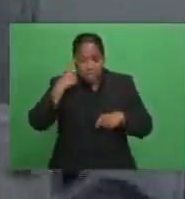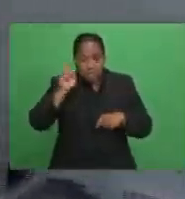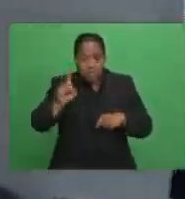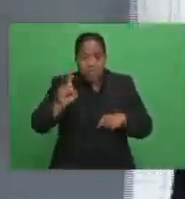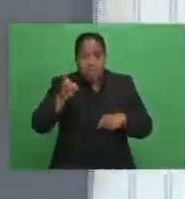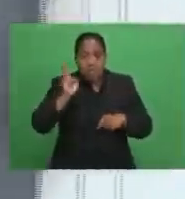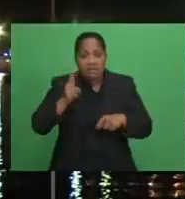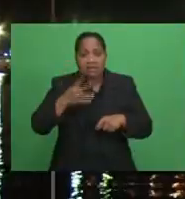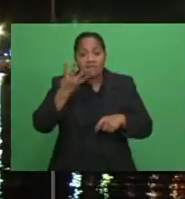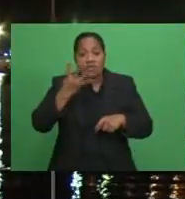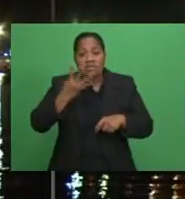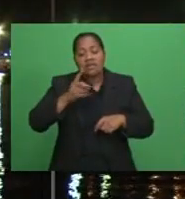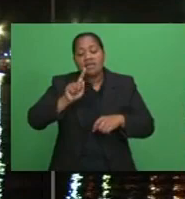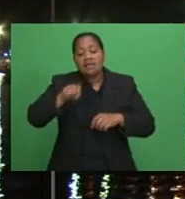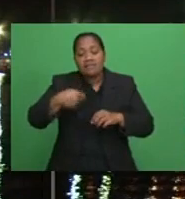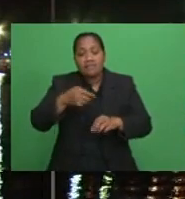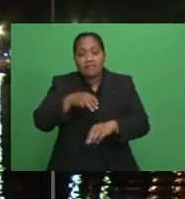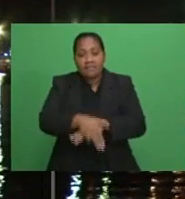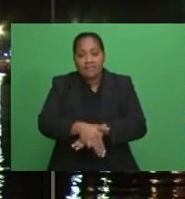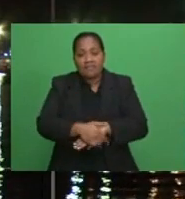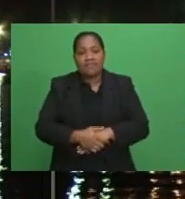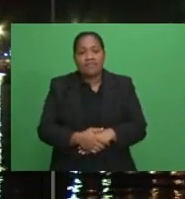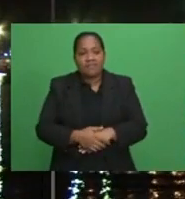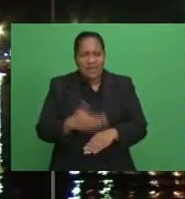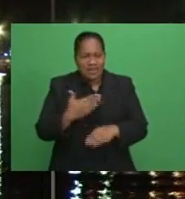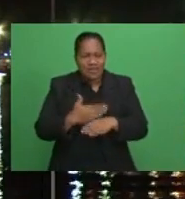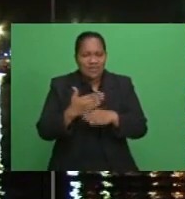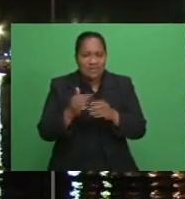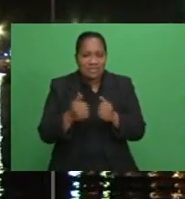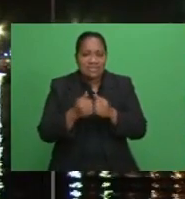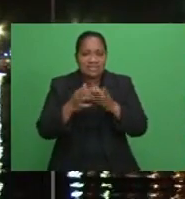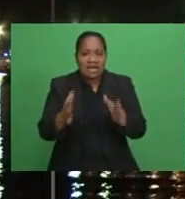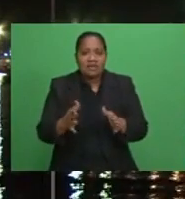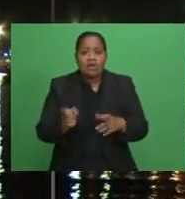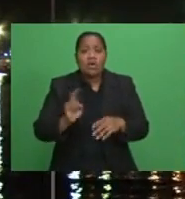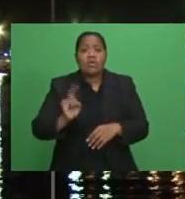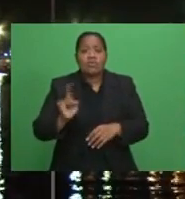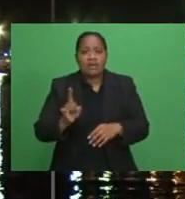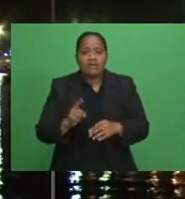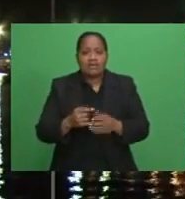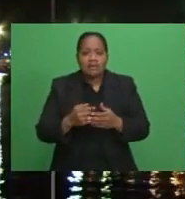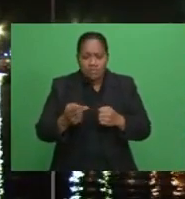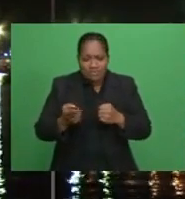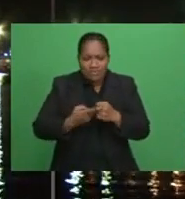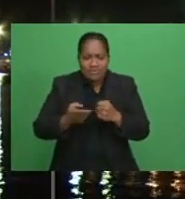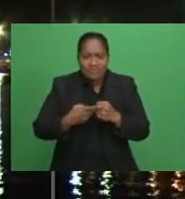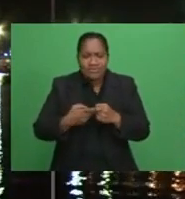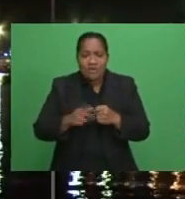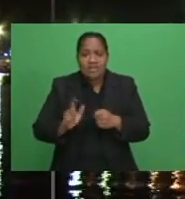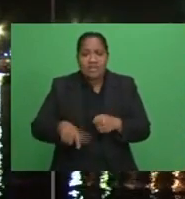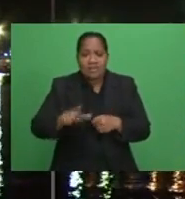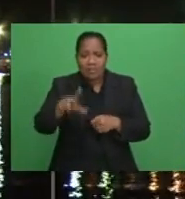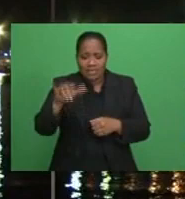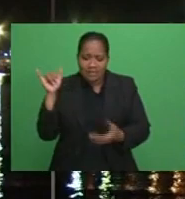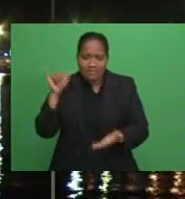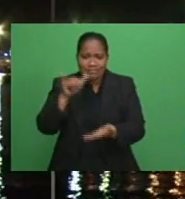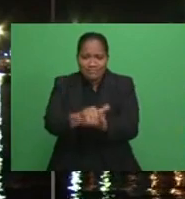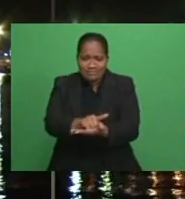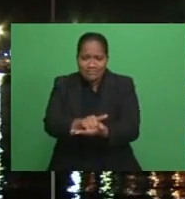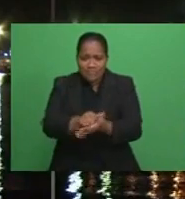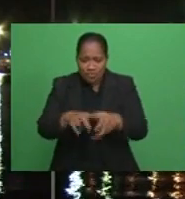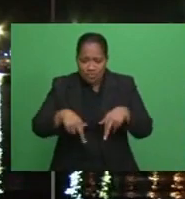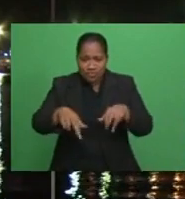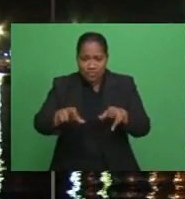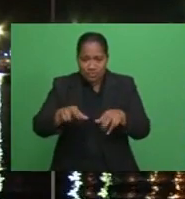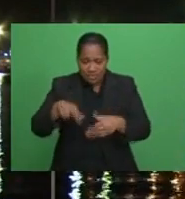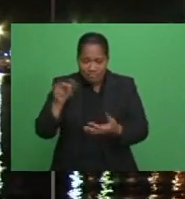month. Work has started on upgrade of the Lambasa Airport runway. The airport was closed yesterday and all flights will be